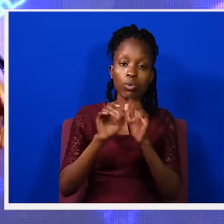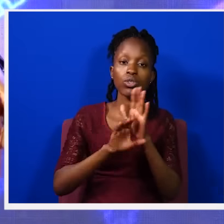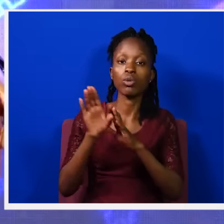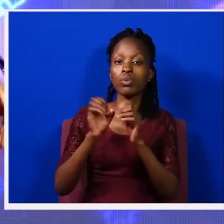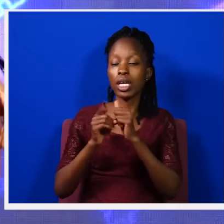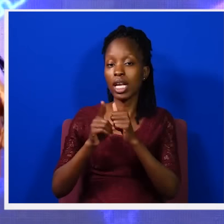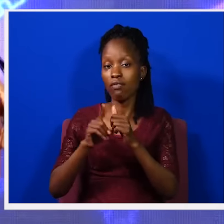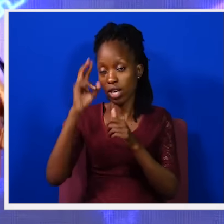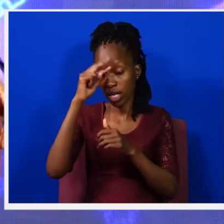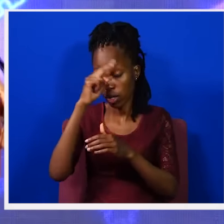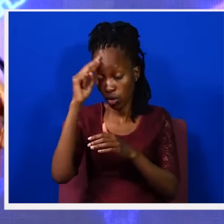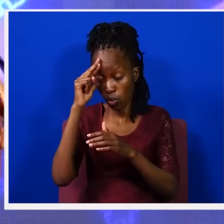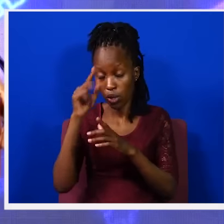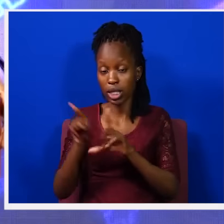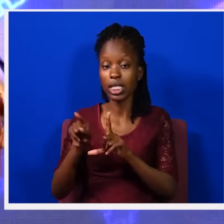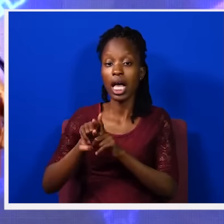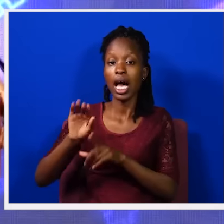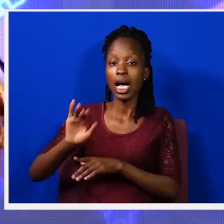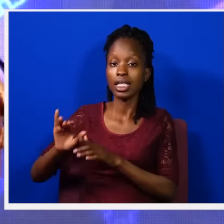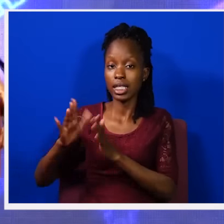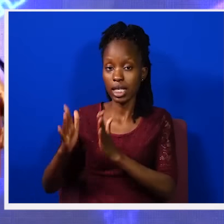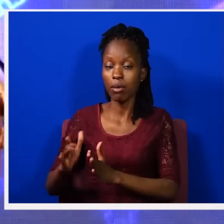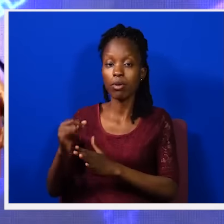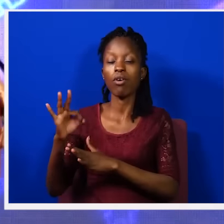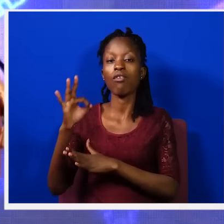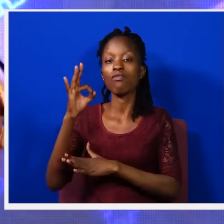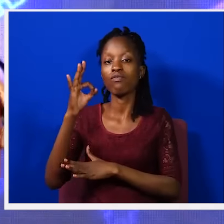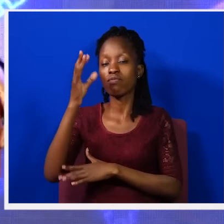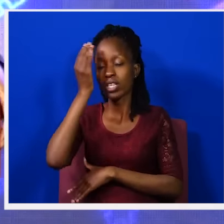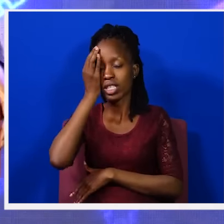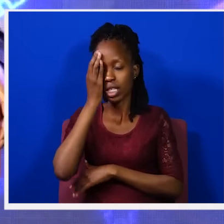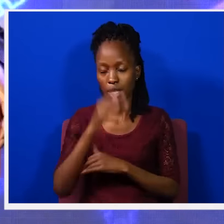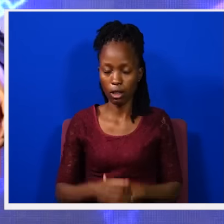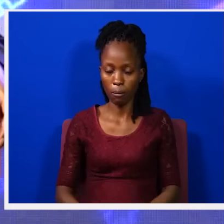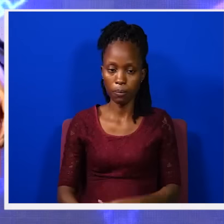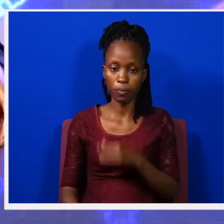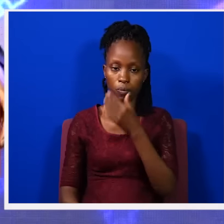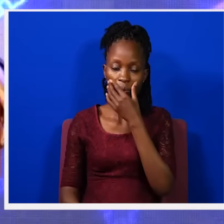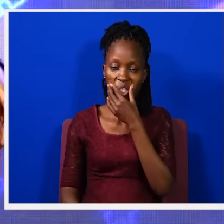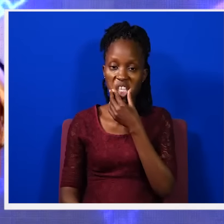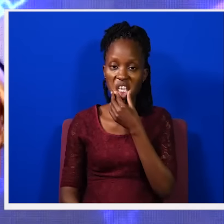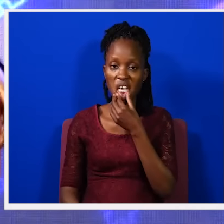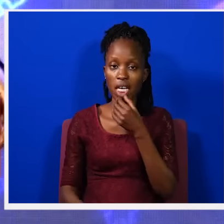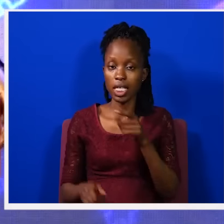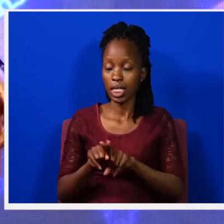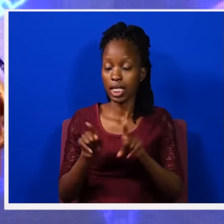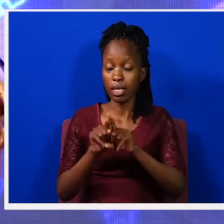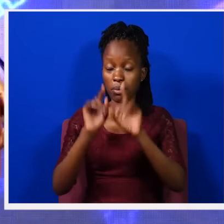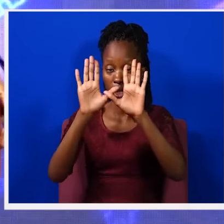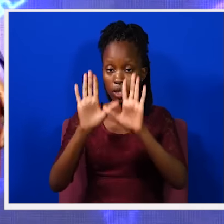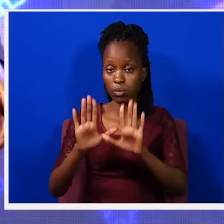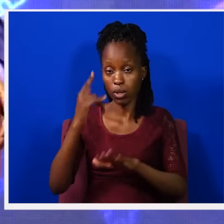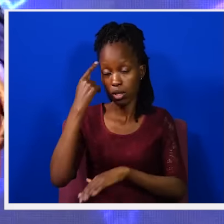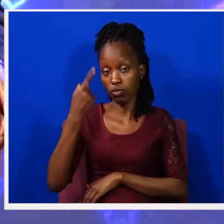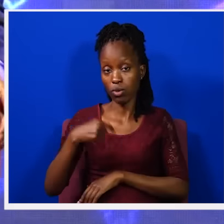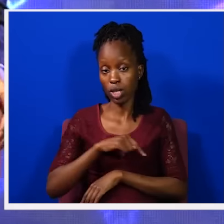book of Romans as the remnant of Israel. It is therefore pertinent and important for